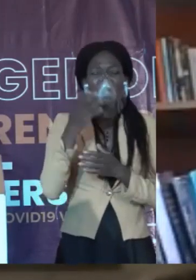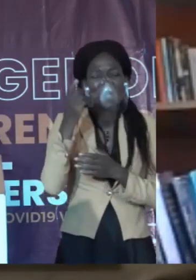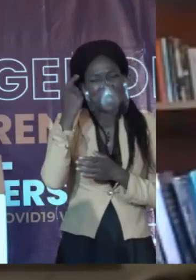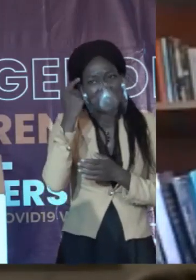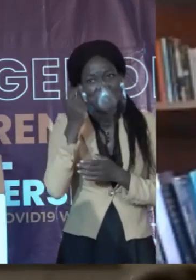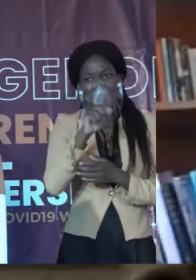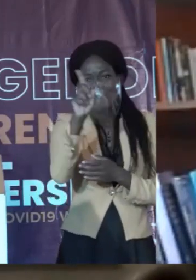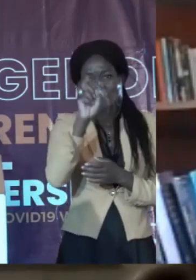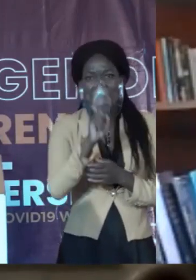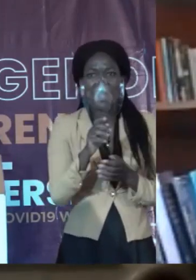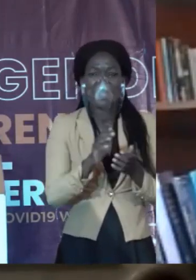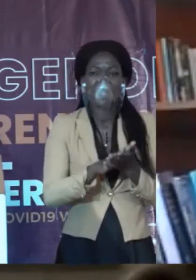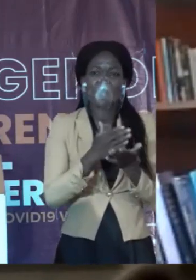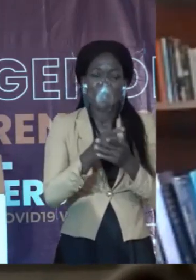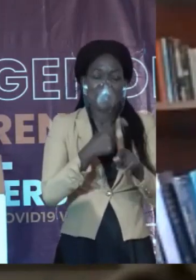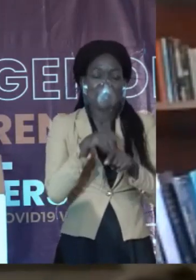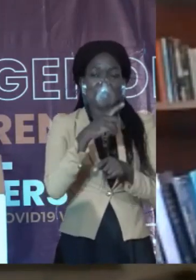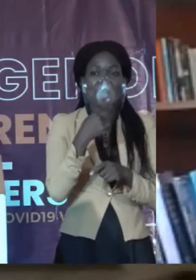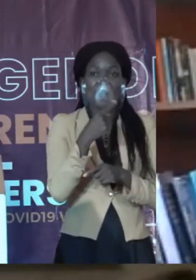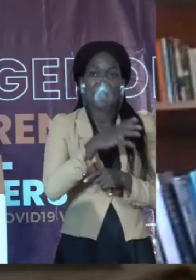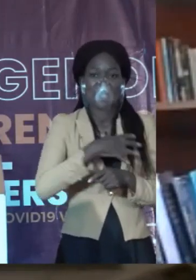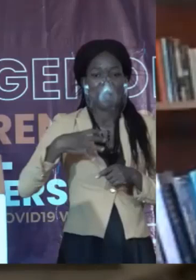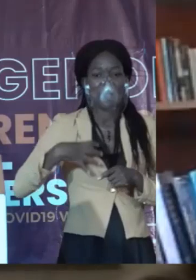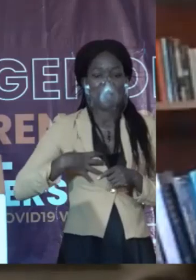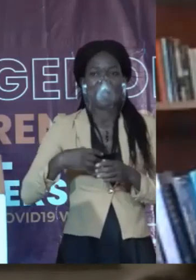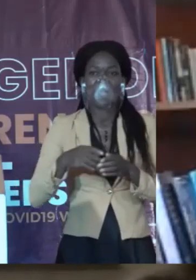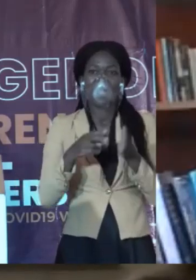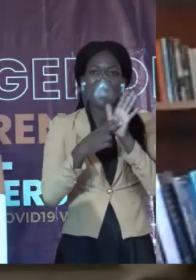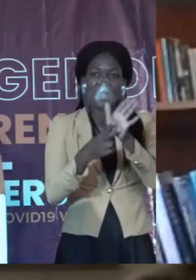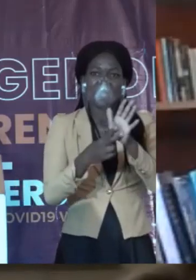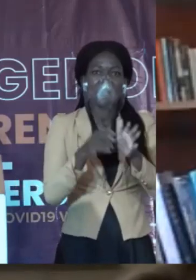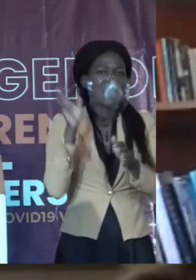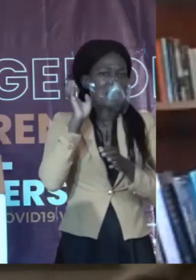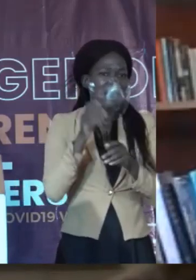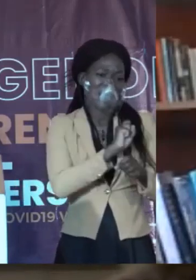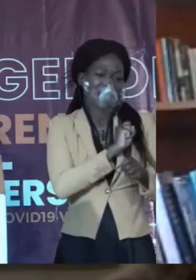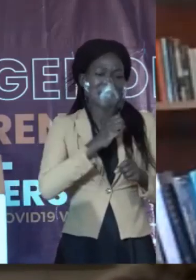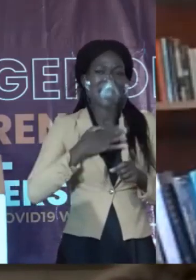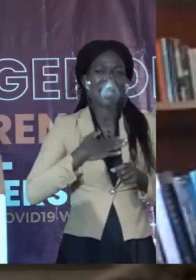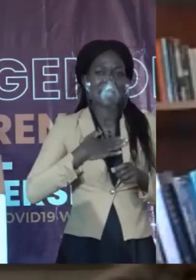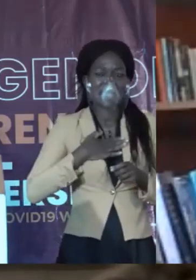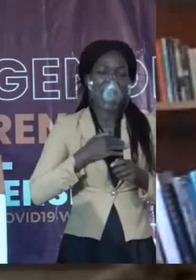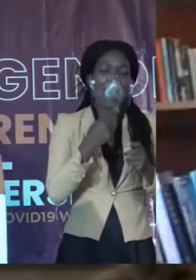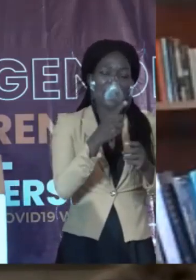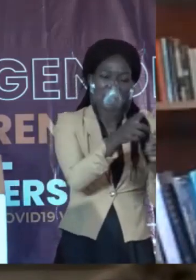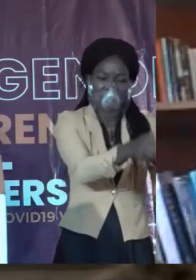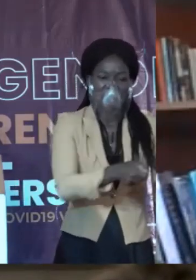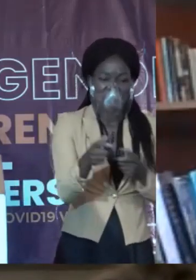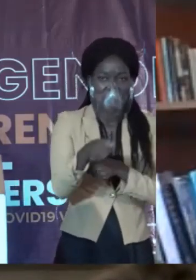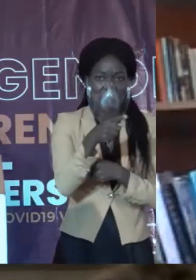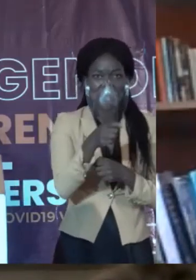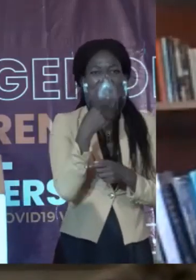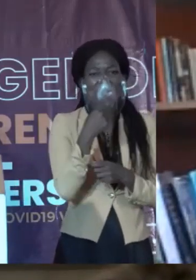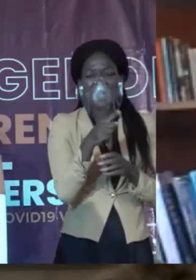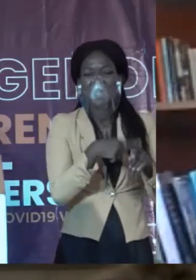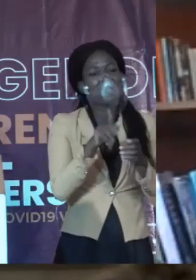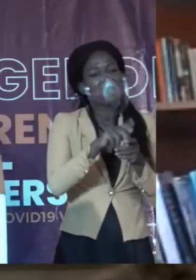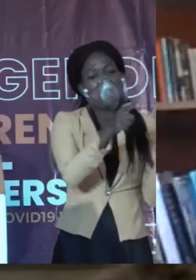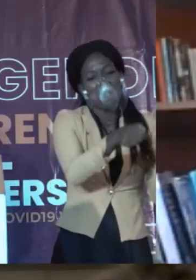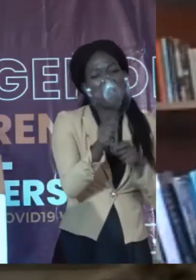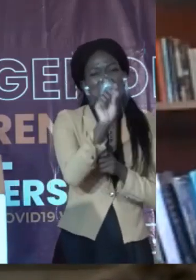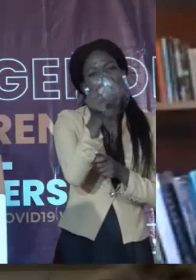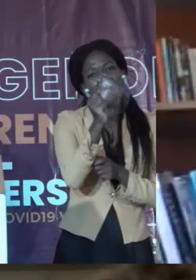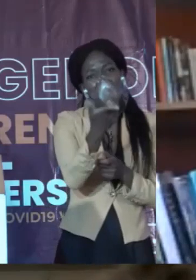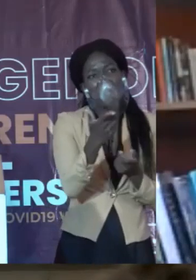talk of women and our sisters who are farmers, I heard them speak earlier, we immediately say they are micro, they need